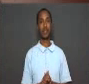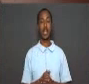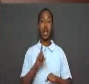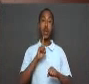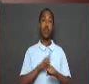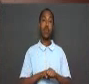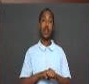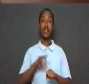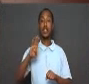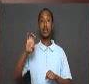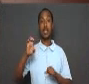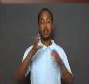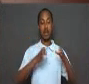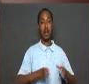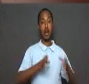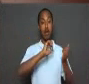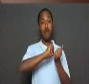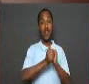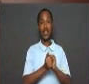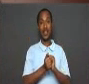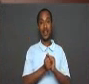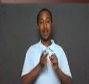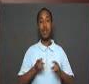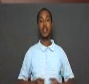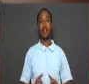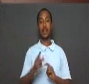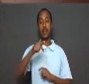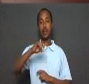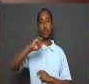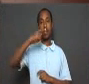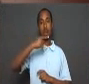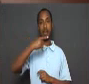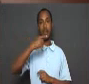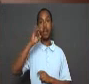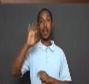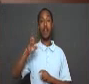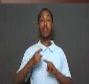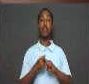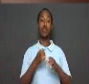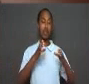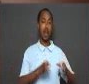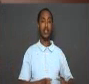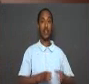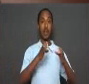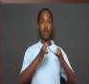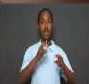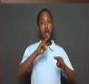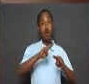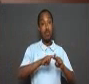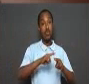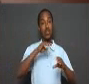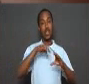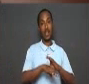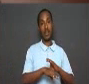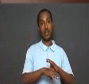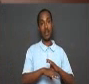During the Bessemer converter method, pig iron from the blast furnace is put